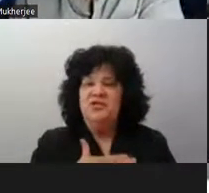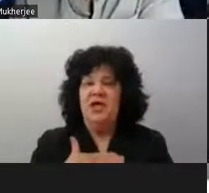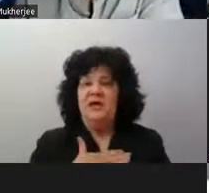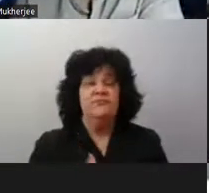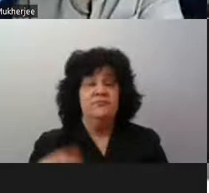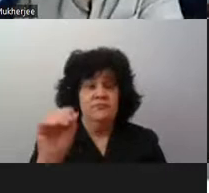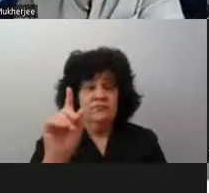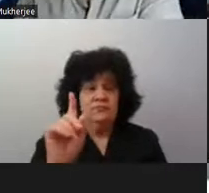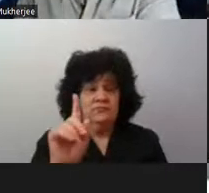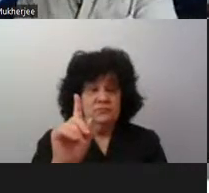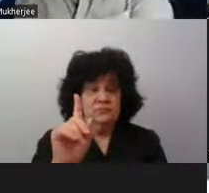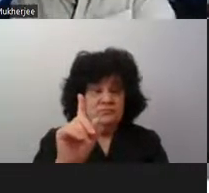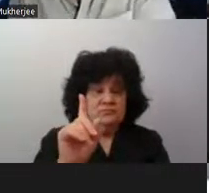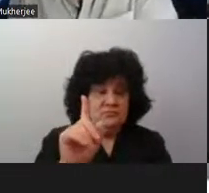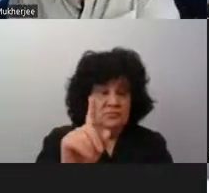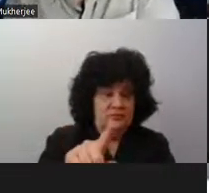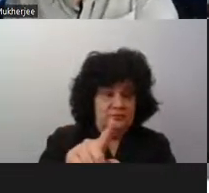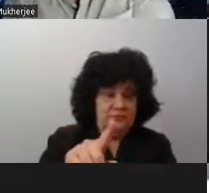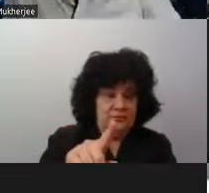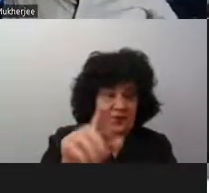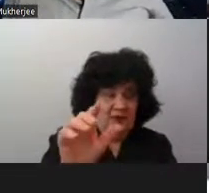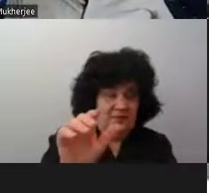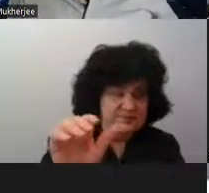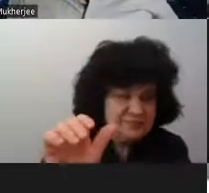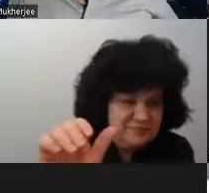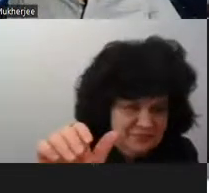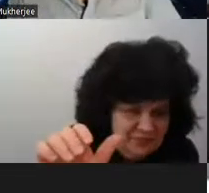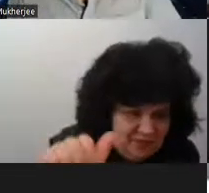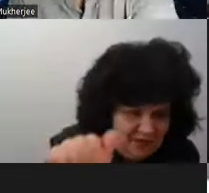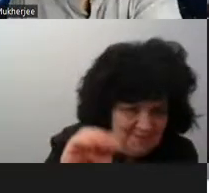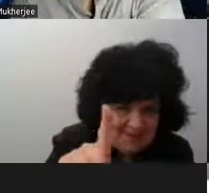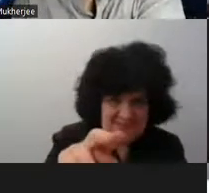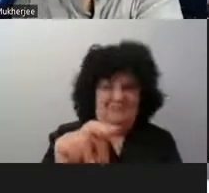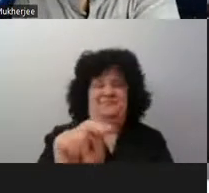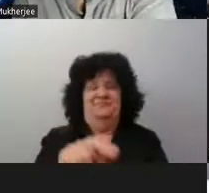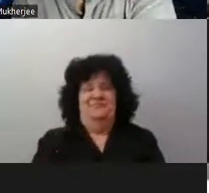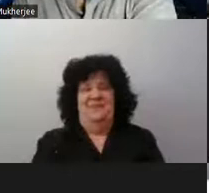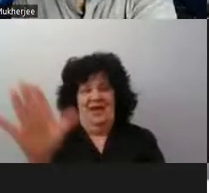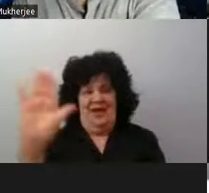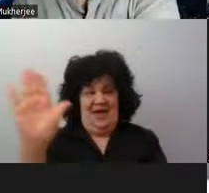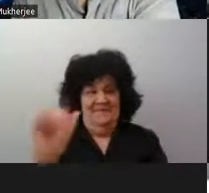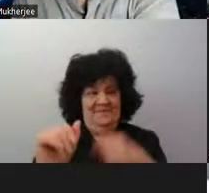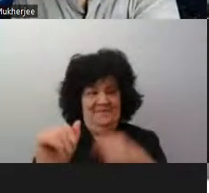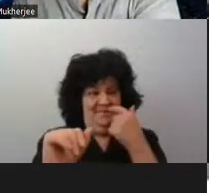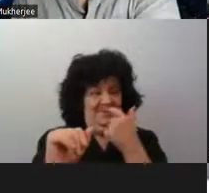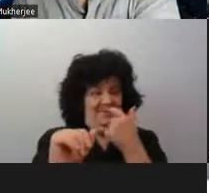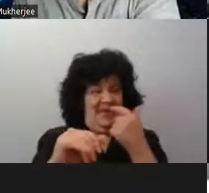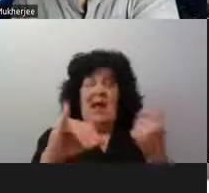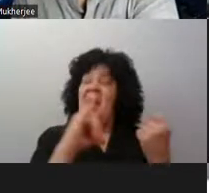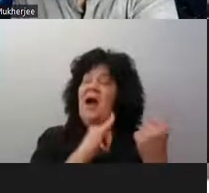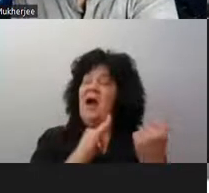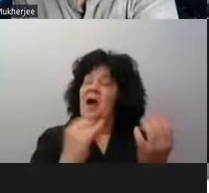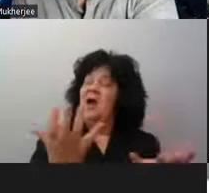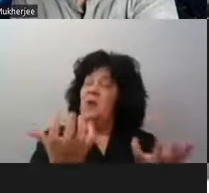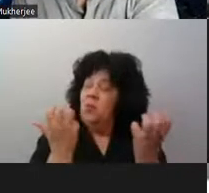then Jenny. Hello, everybody. Good afternoon. Hello, Nicholas. And I wanted to follow up on the question